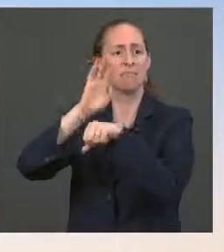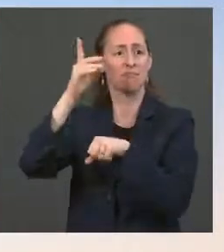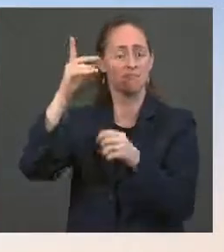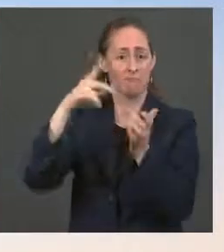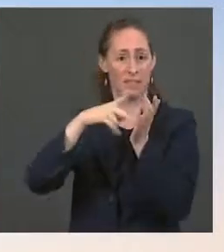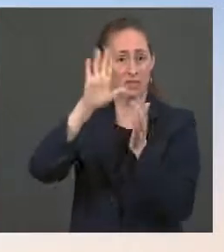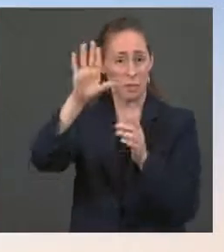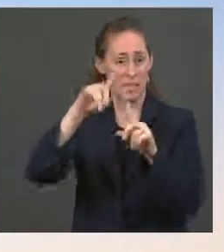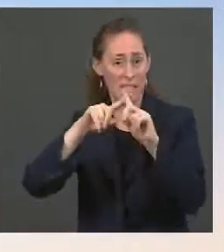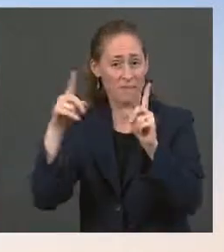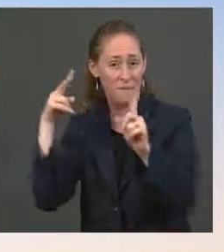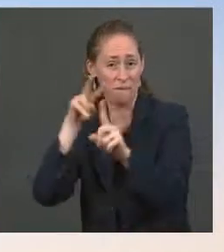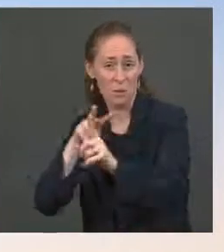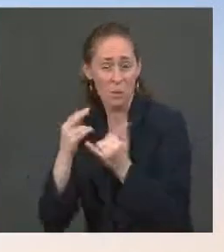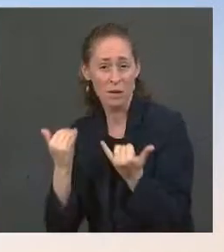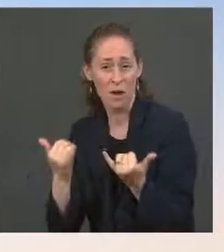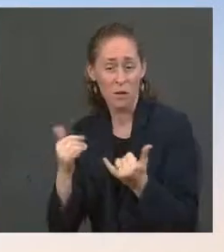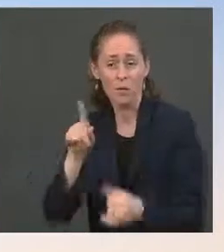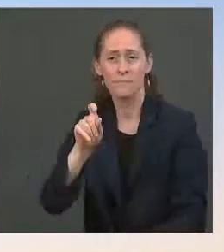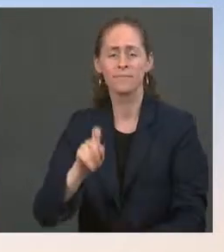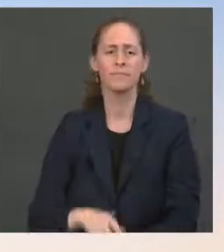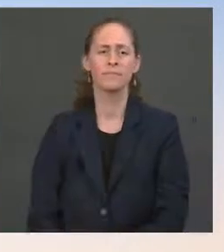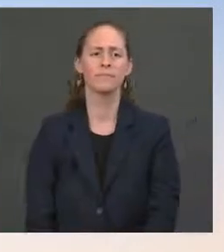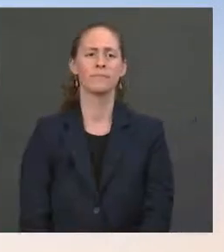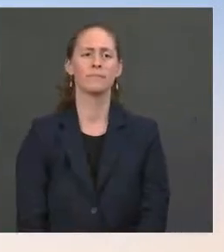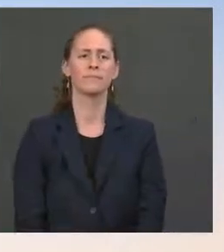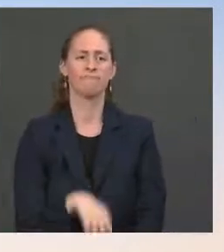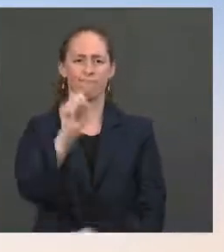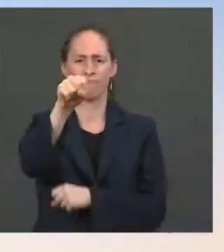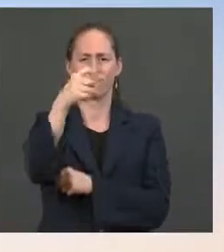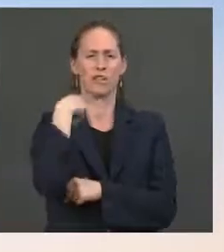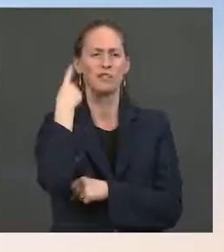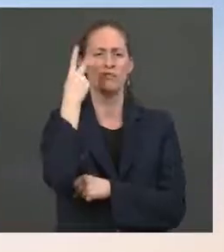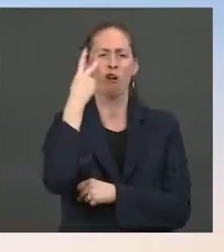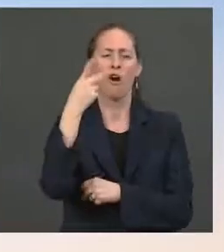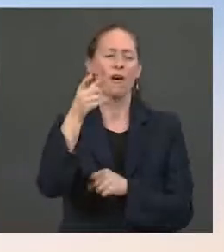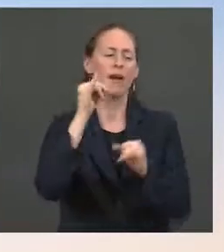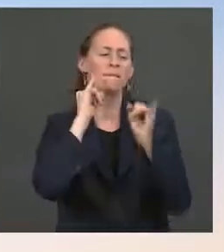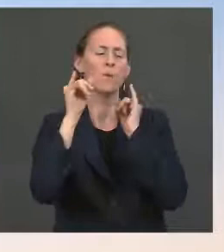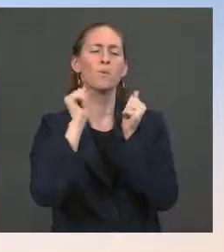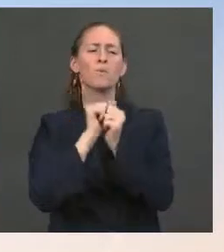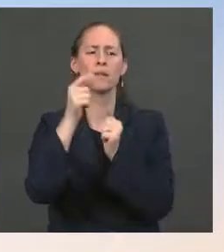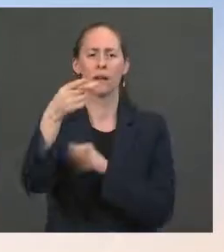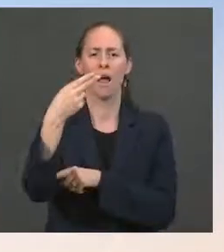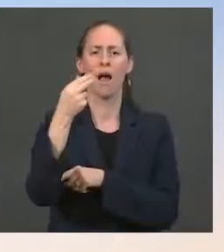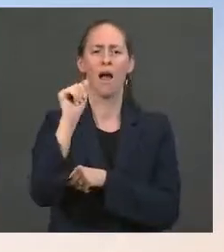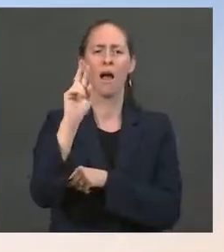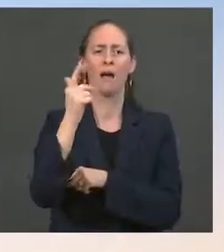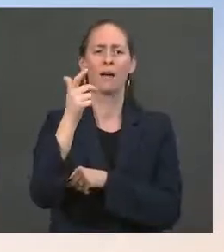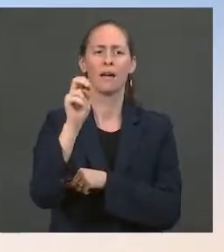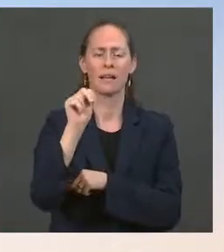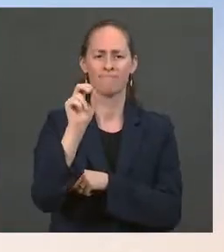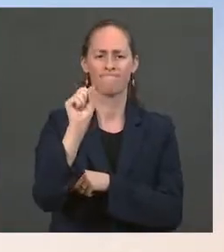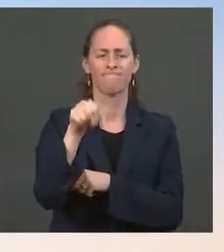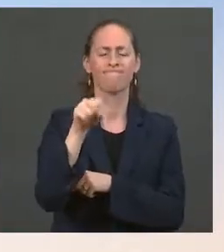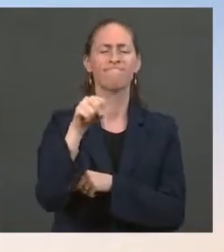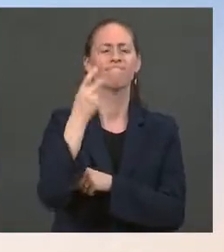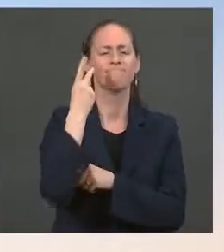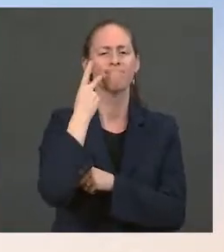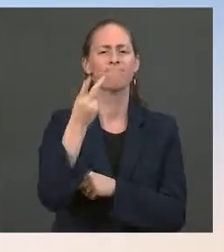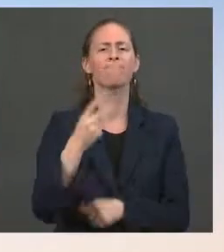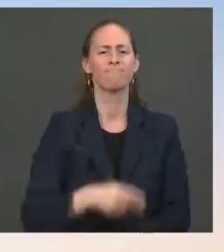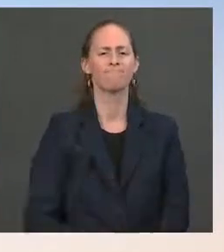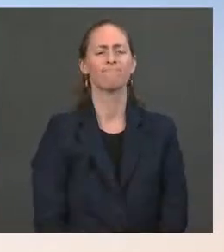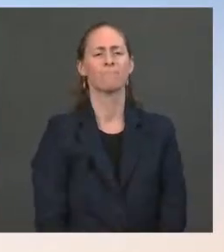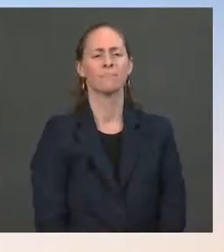the revelations that came out in that interview, in our view, this is just the latest in a series of revelations about social media platforms